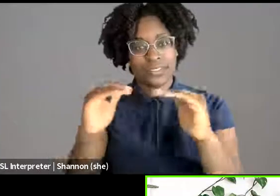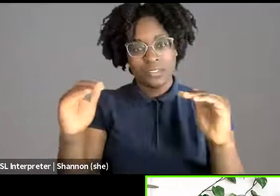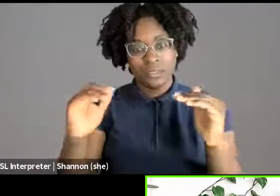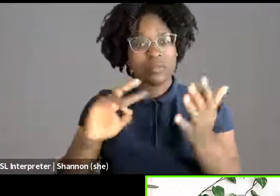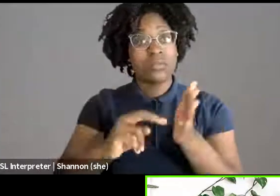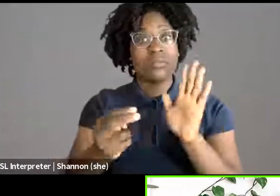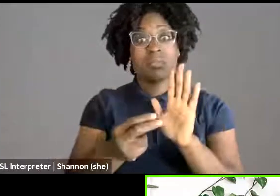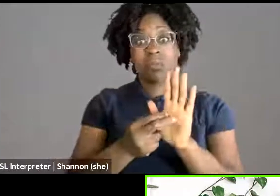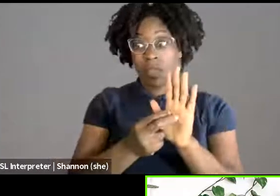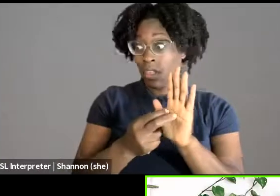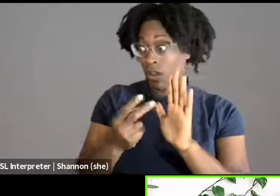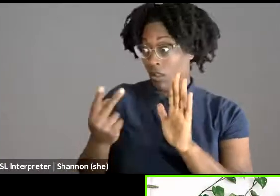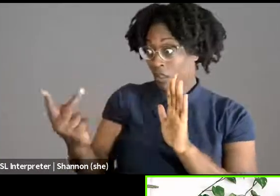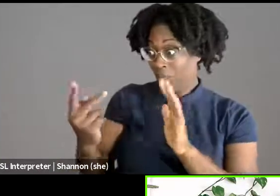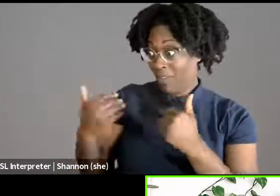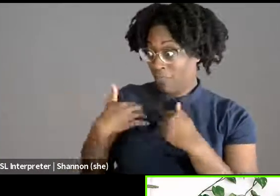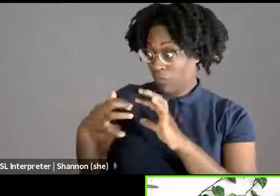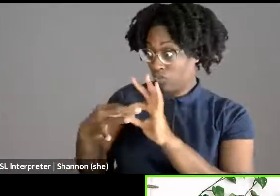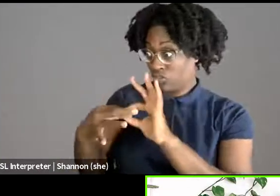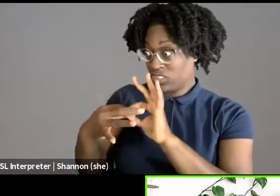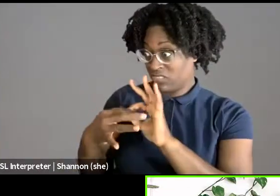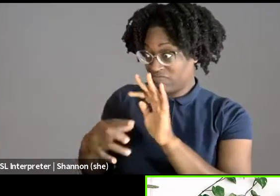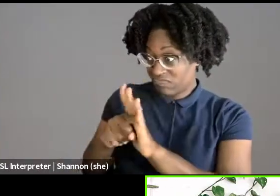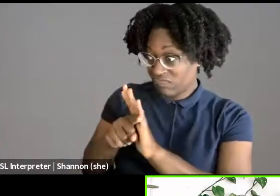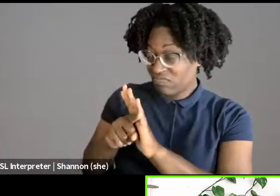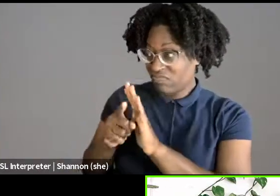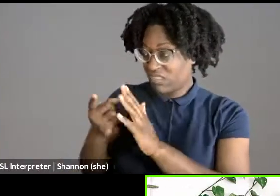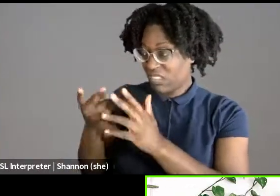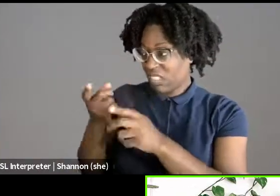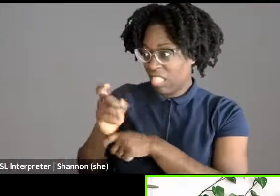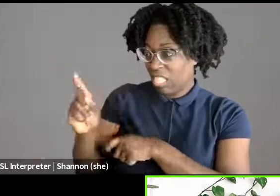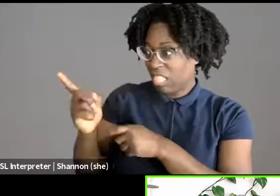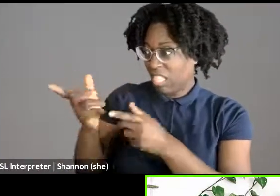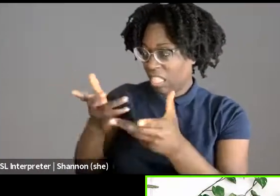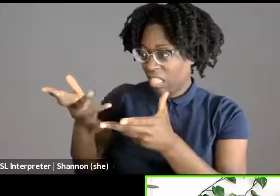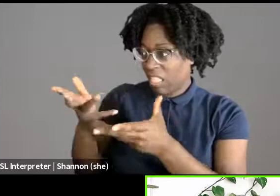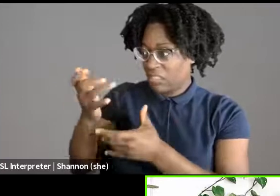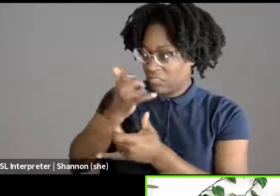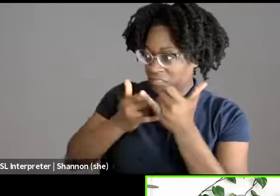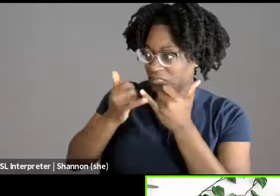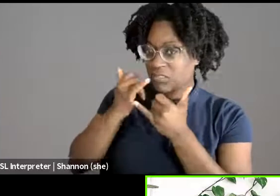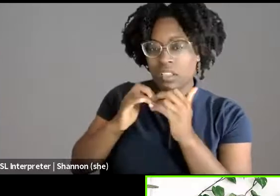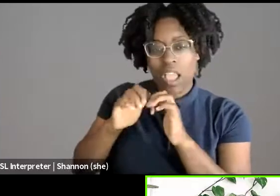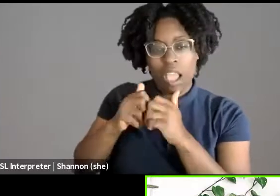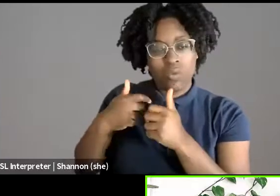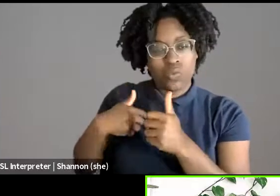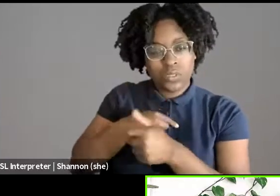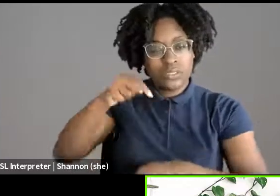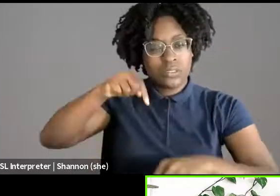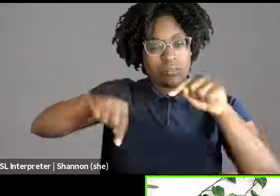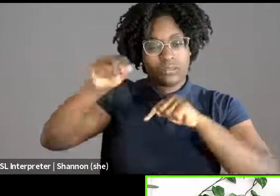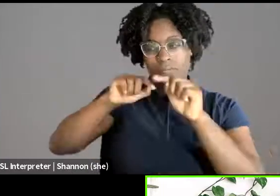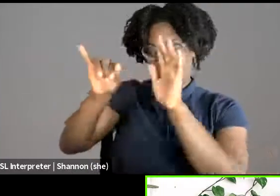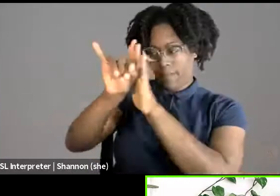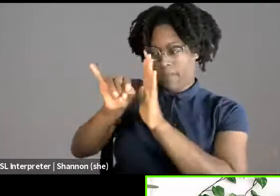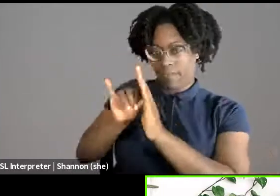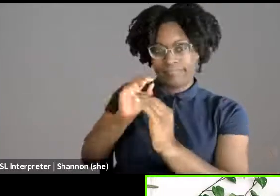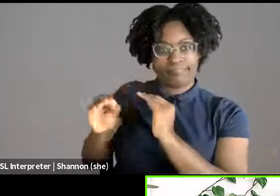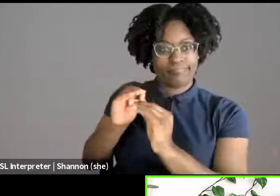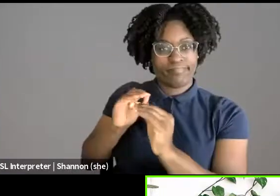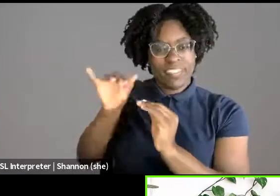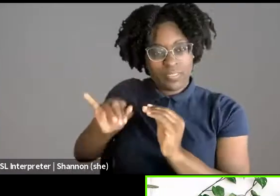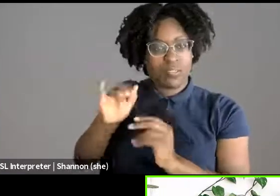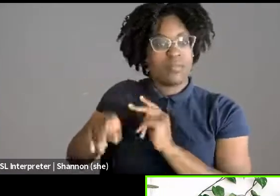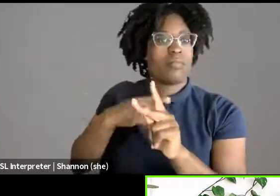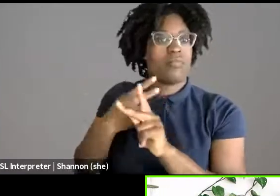relationship to see it through. This is the type of relationship that I advocate people establish with Native folks.